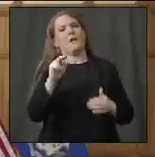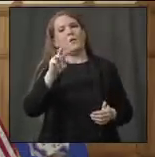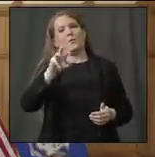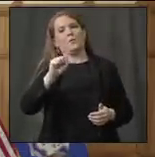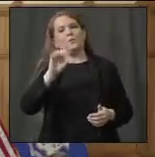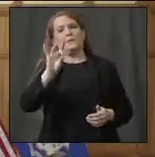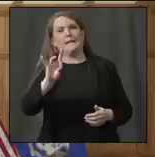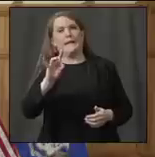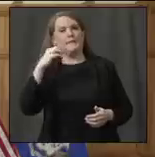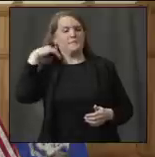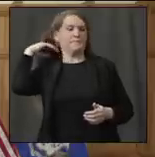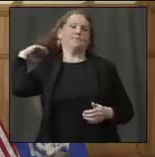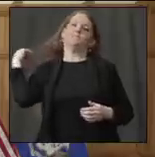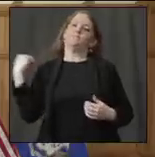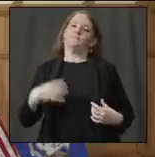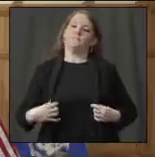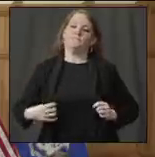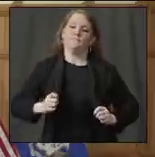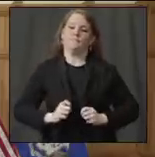News 8.